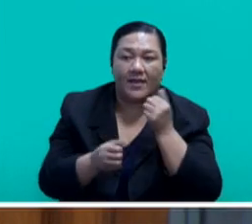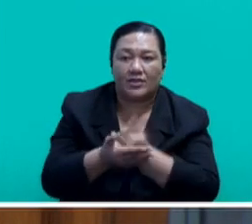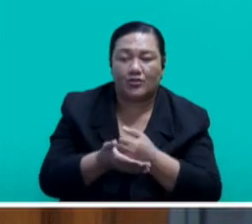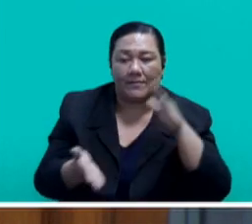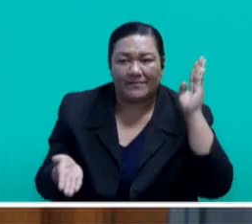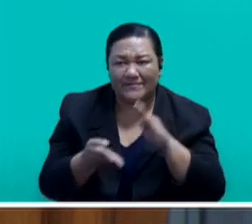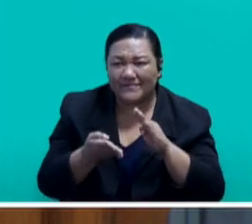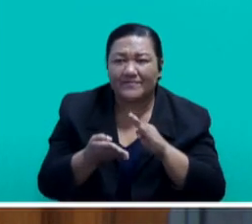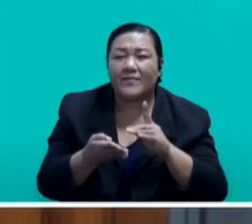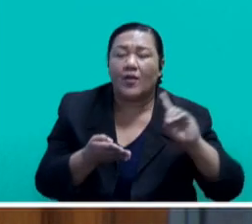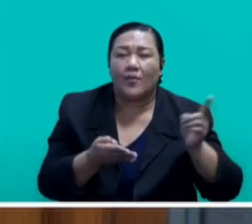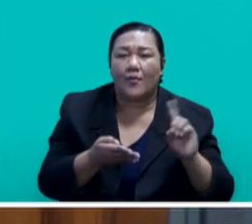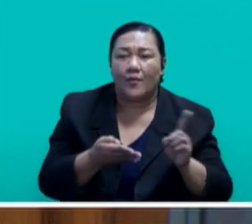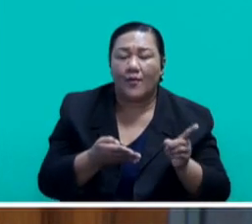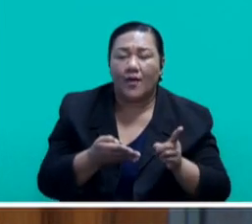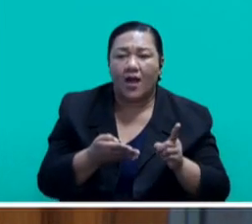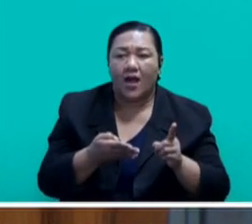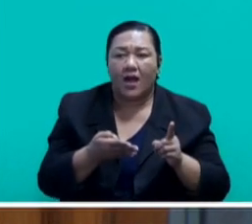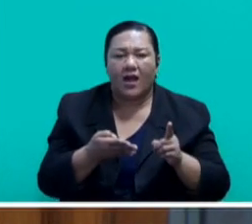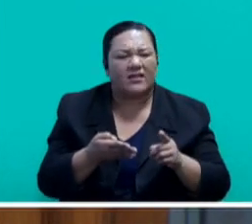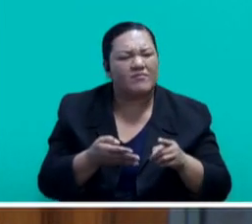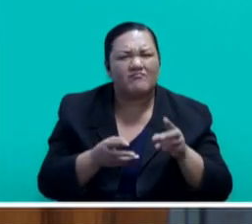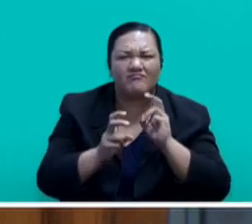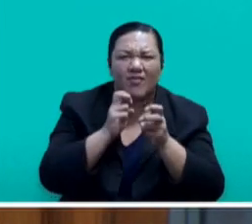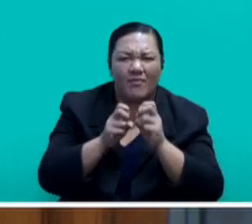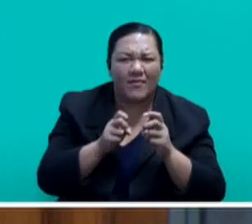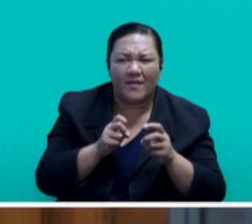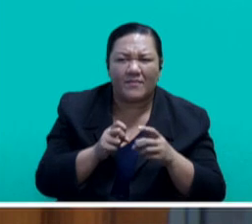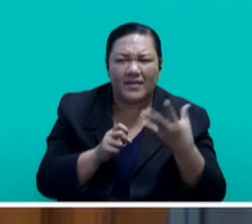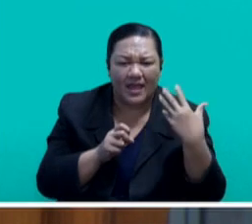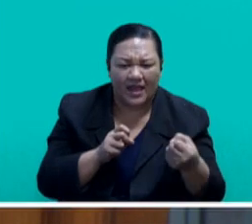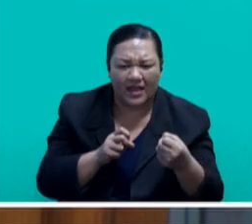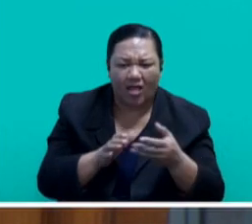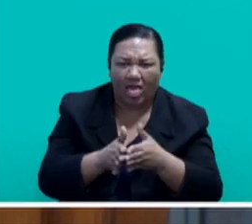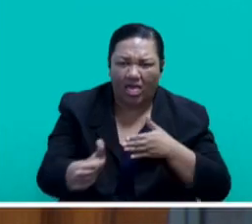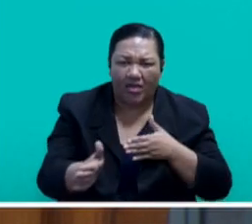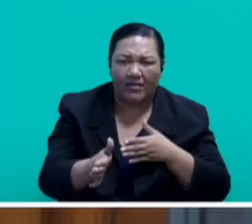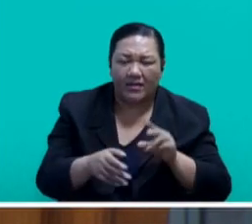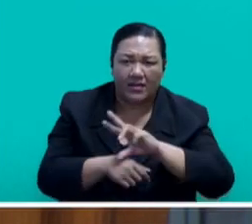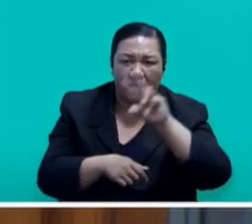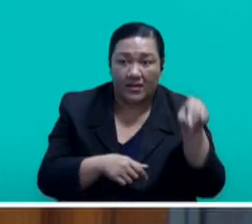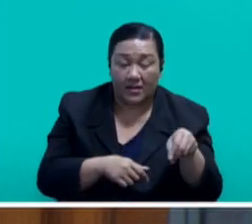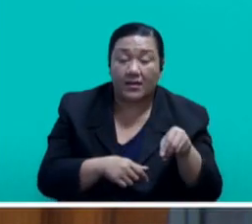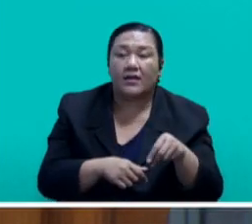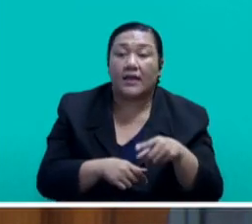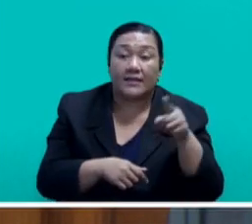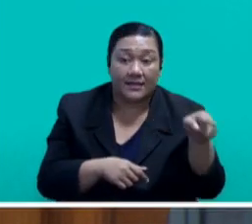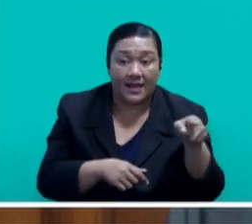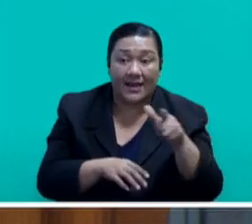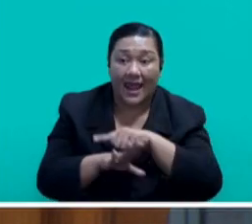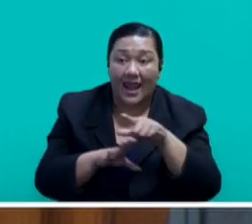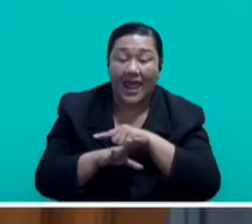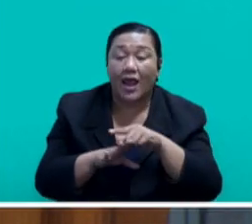of associated risks to lives and environment. The Nakabu landowners will welcome this